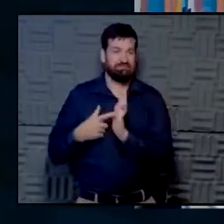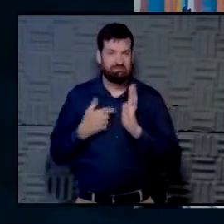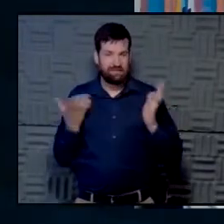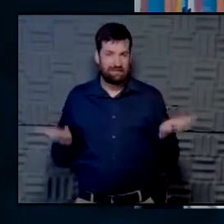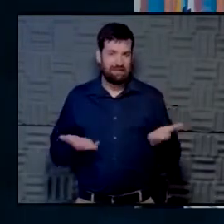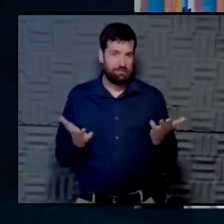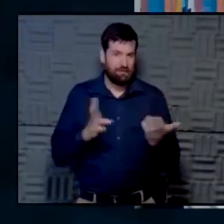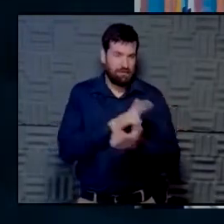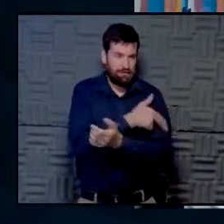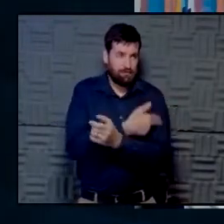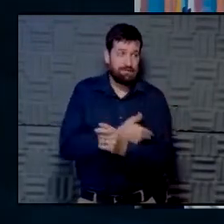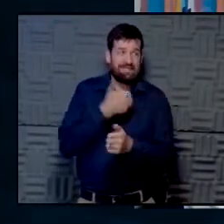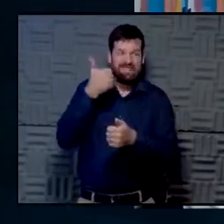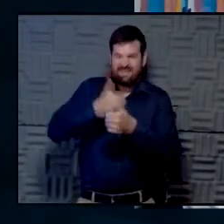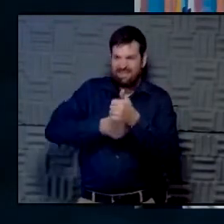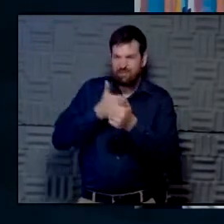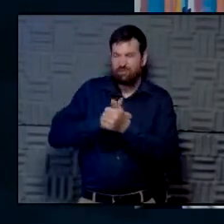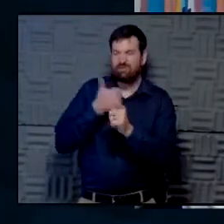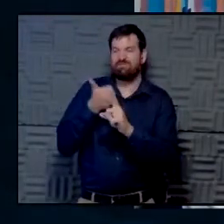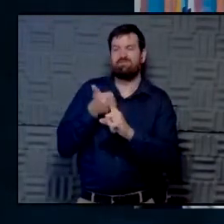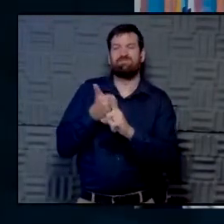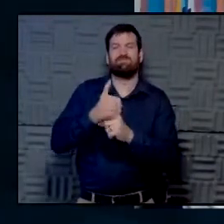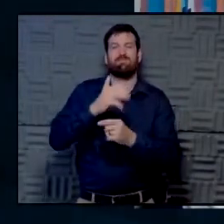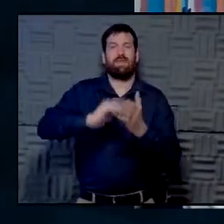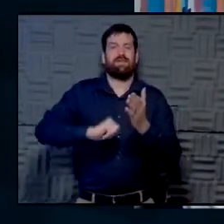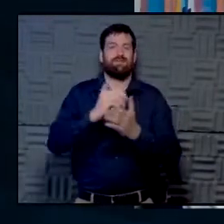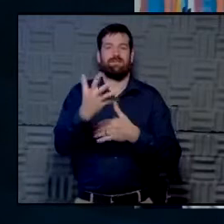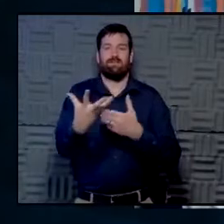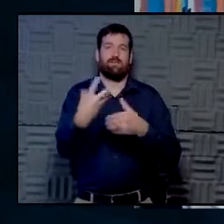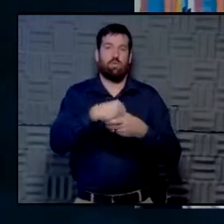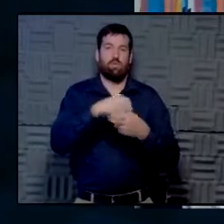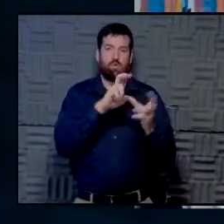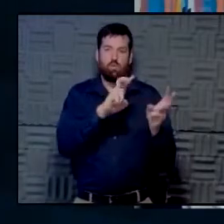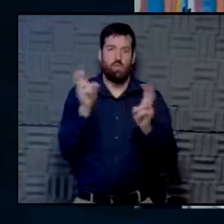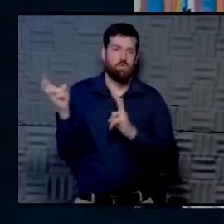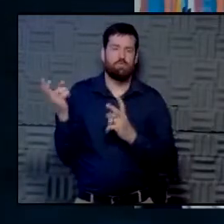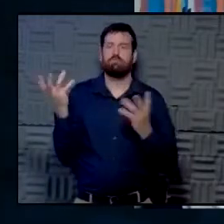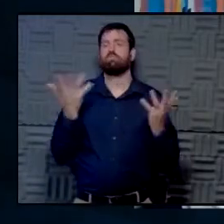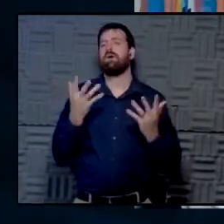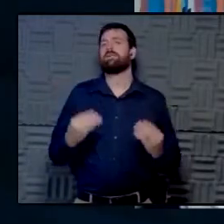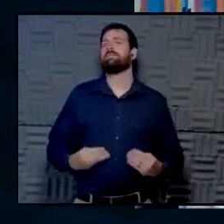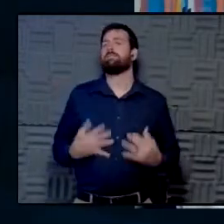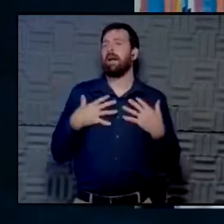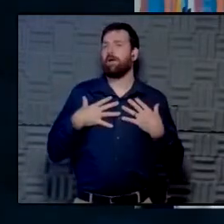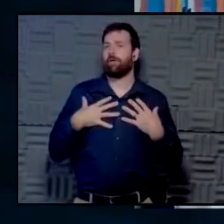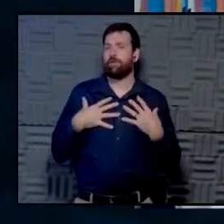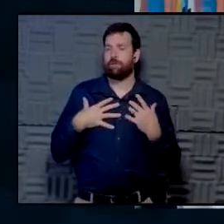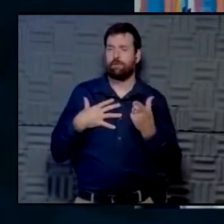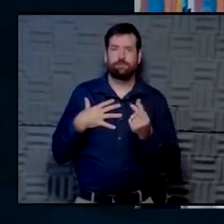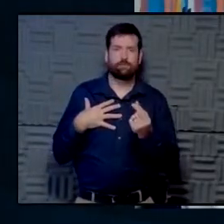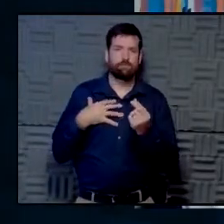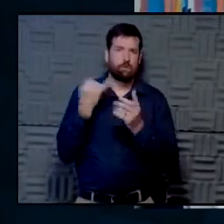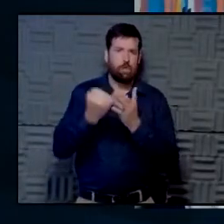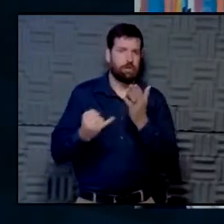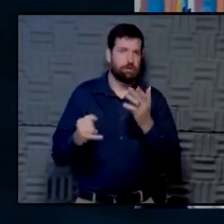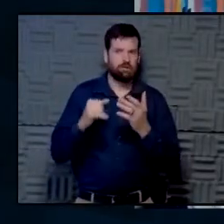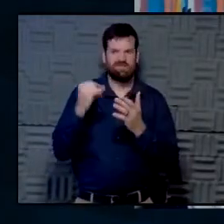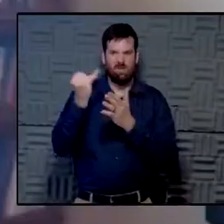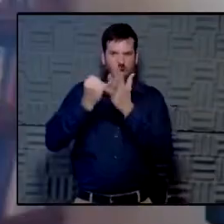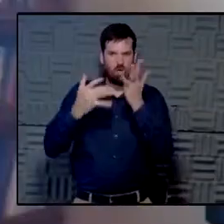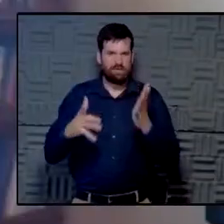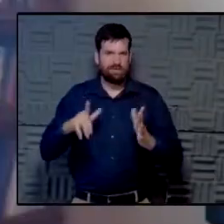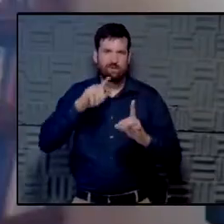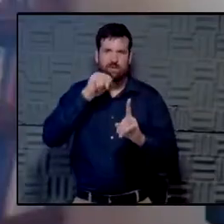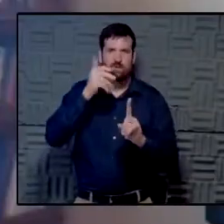hospital. Each painting is named in addition to including a quote. What inspired the Epilepsy Foundation to do this artwork, and who are the artists?